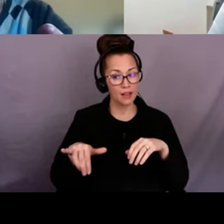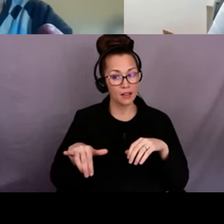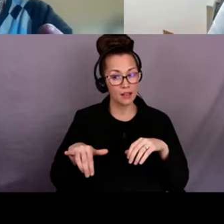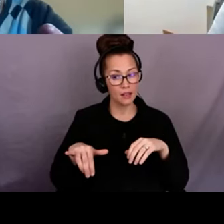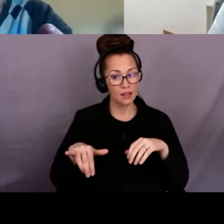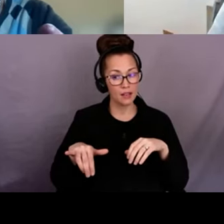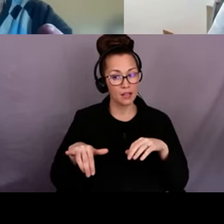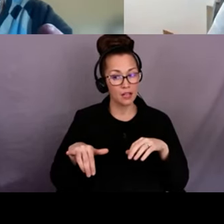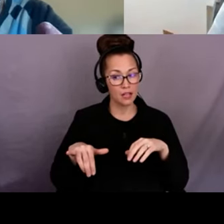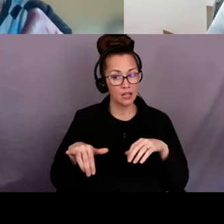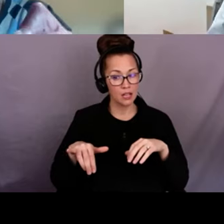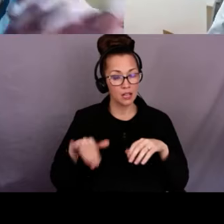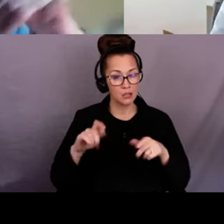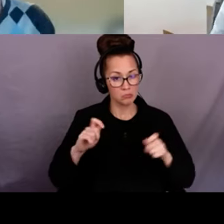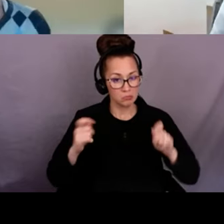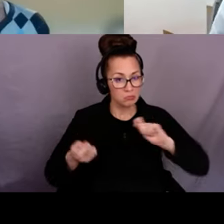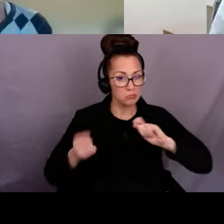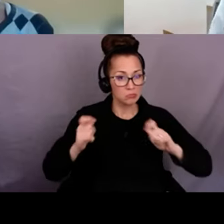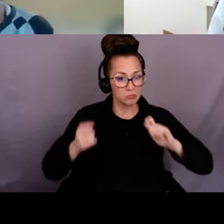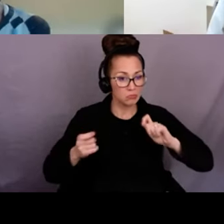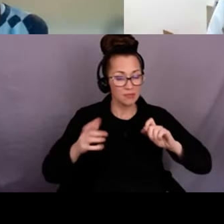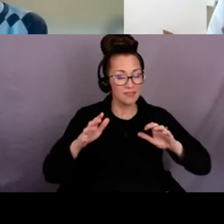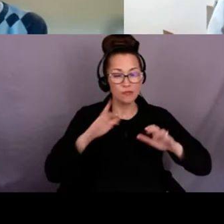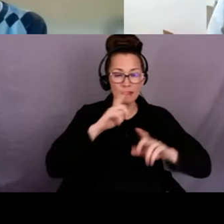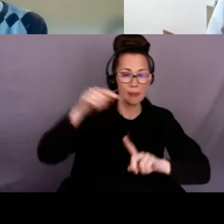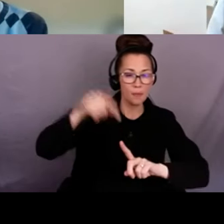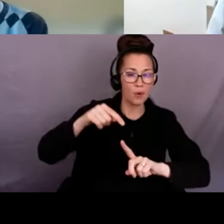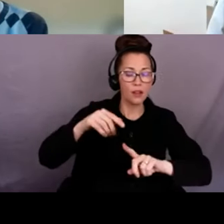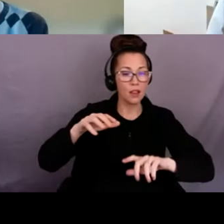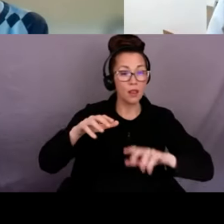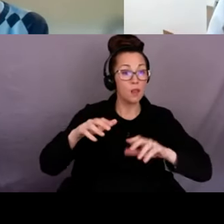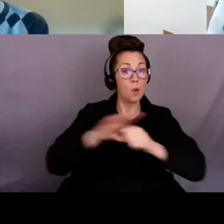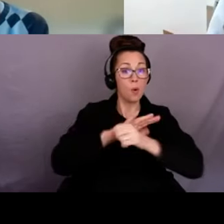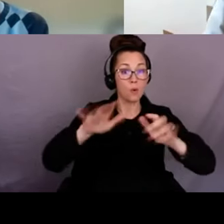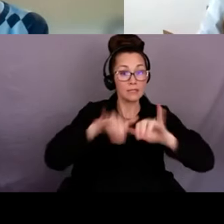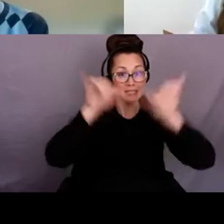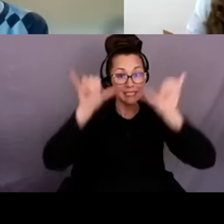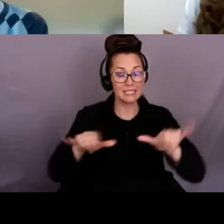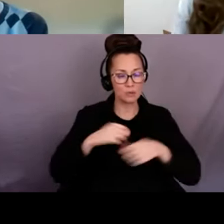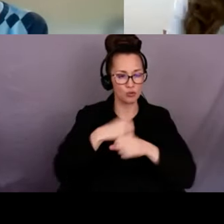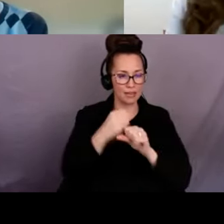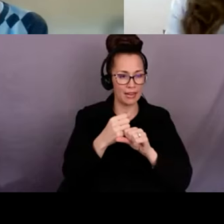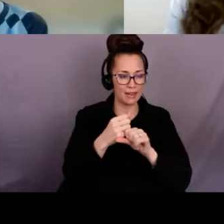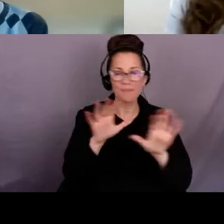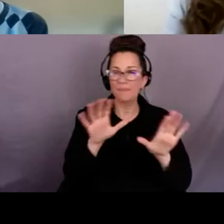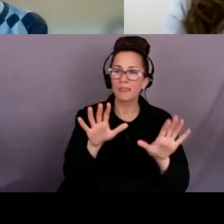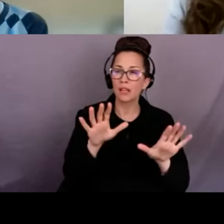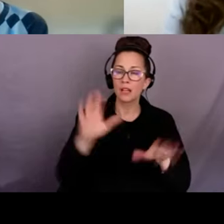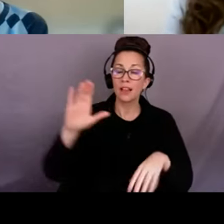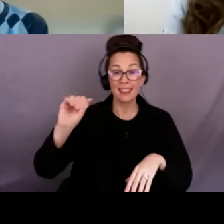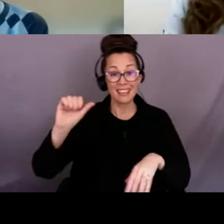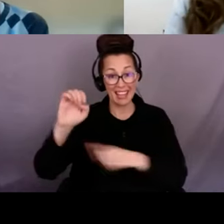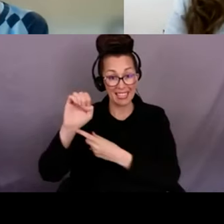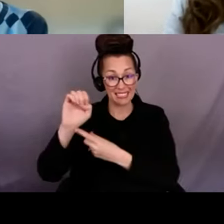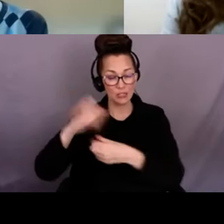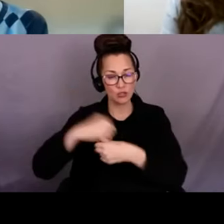consent judgment. So the entire system, well, what the case did was to actually create a system, had been in place